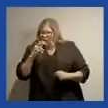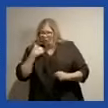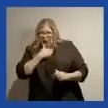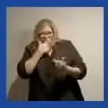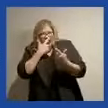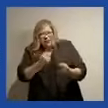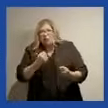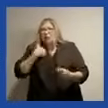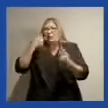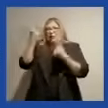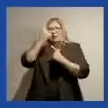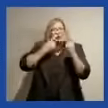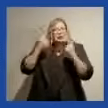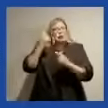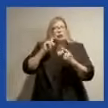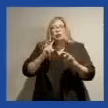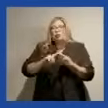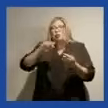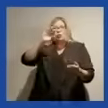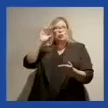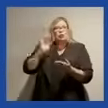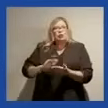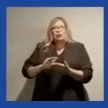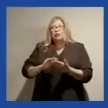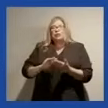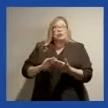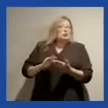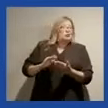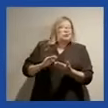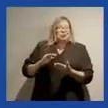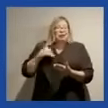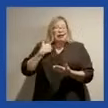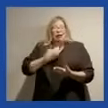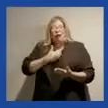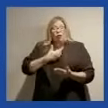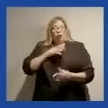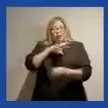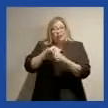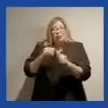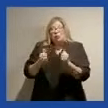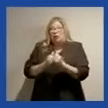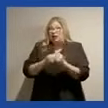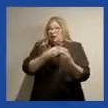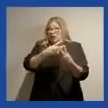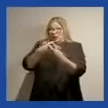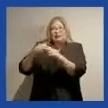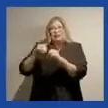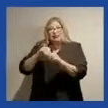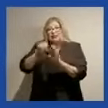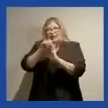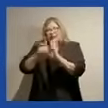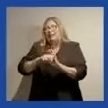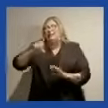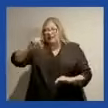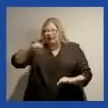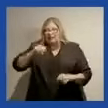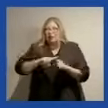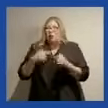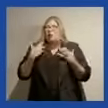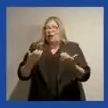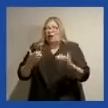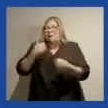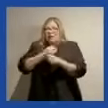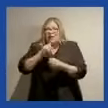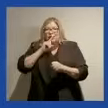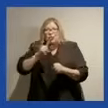considering collectively reducing the larger footprint with prisons in the state? The answer is yes, we are, but we want to do it in a pragmatic and thoughtful